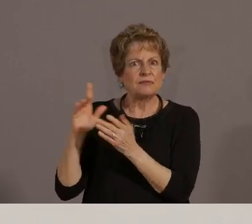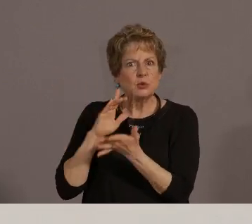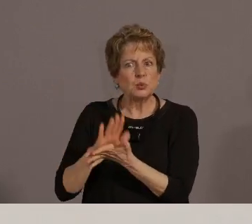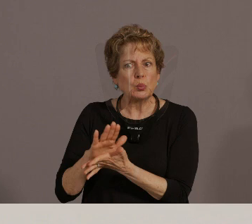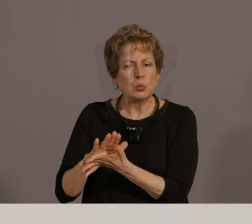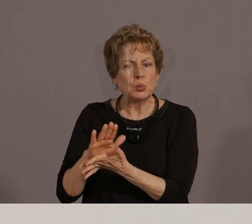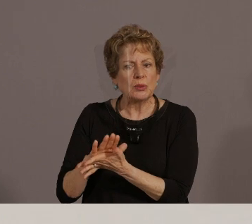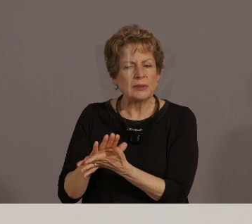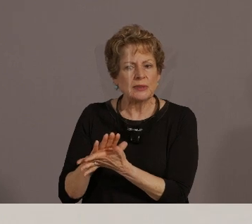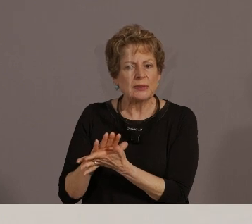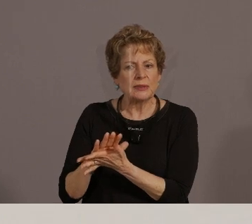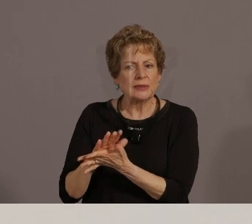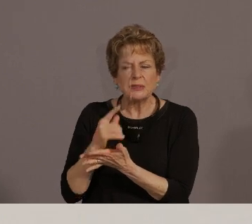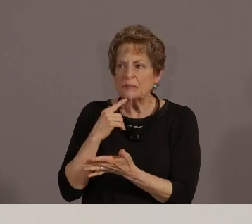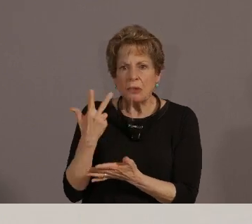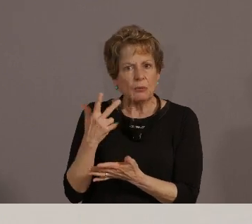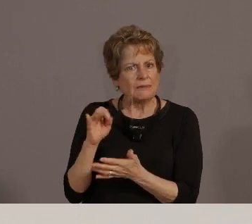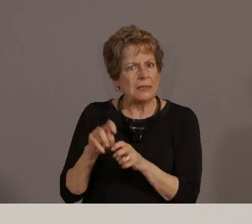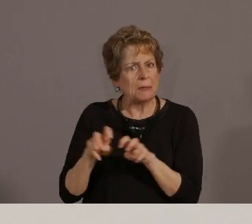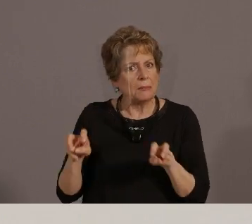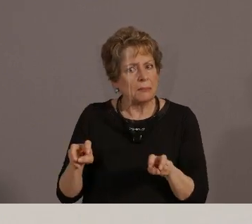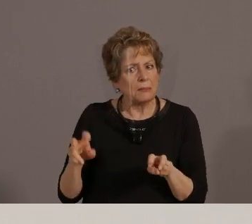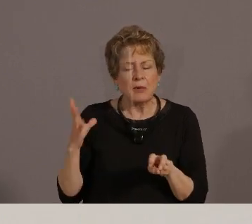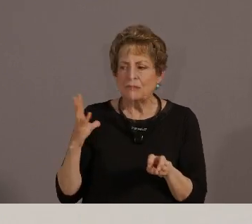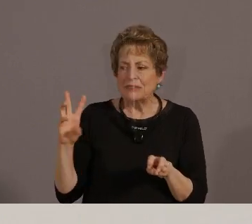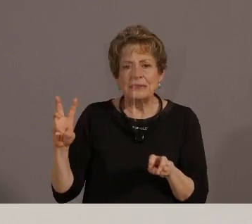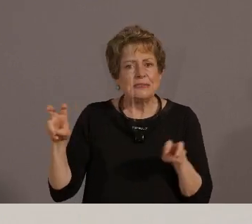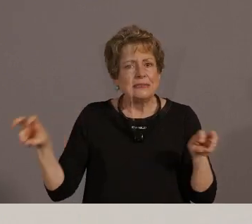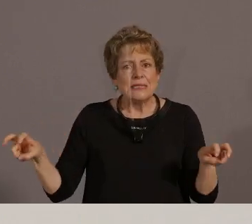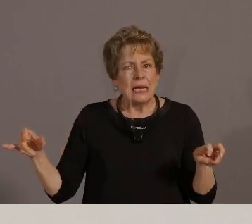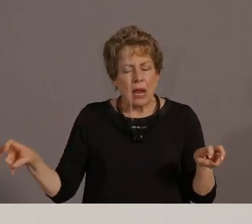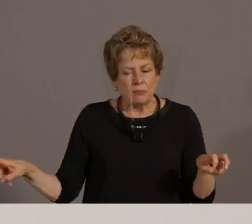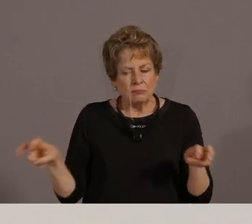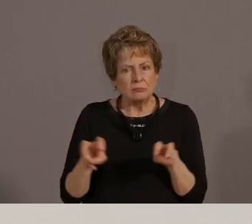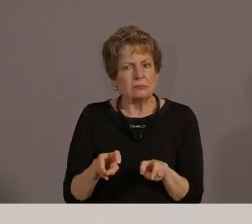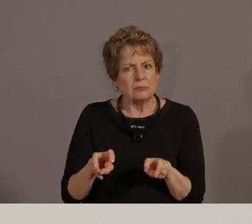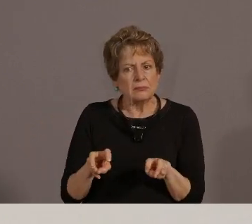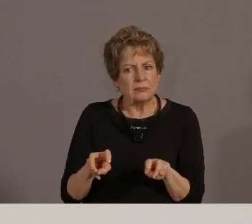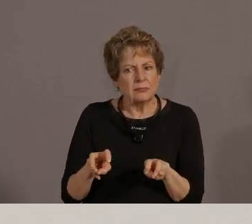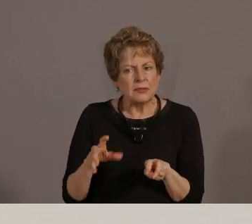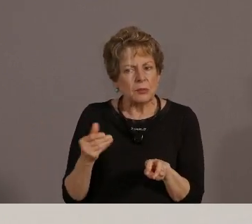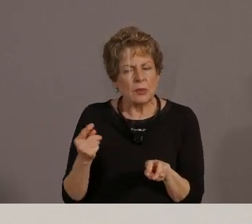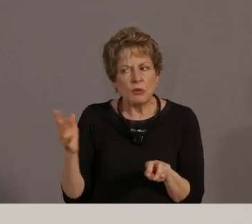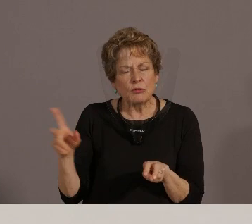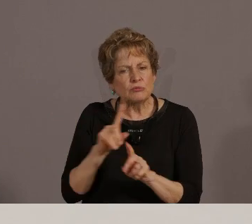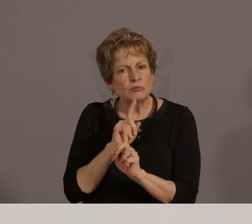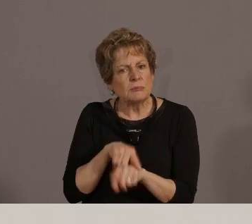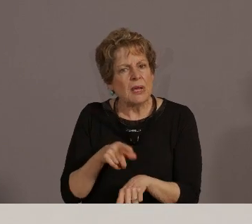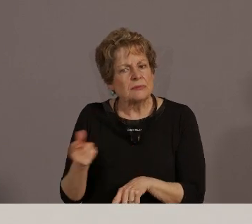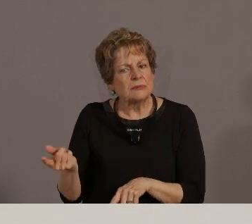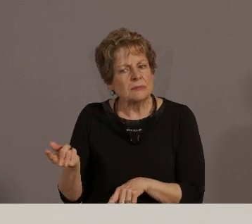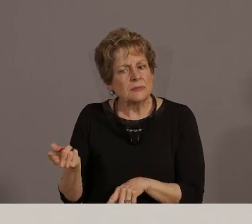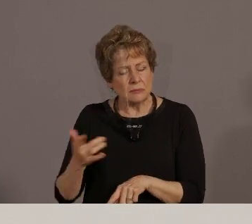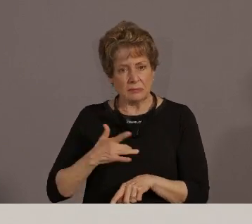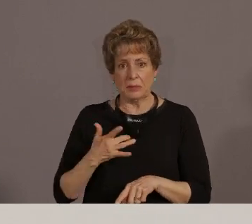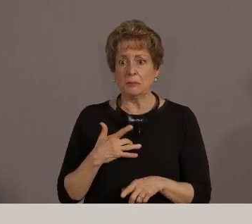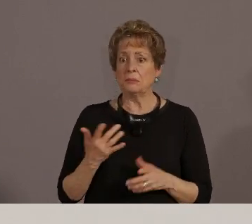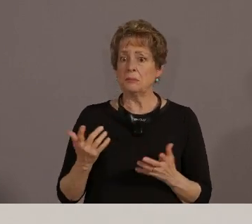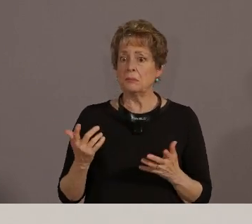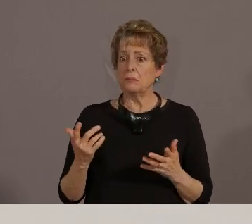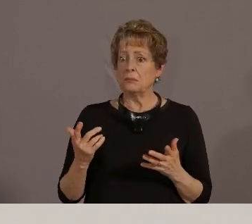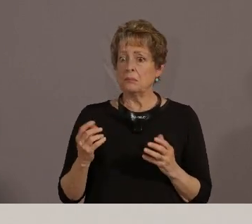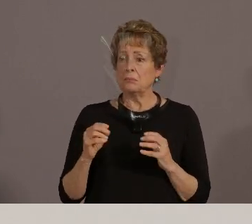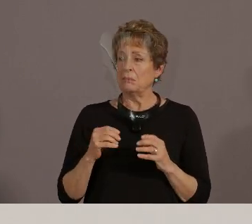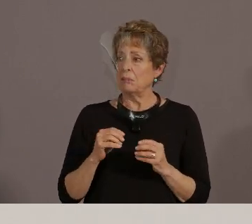is going to perhaps, ease off or help more Arizonans be a little bit more confident,